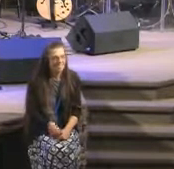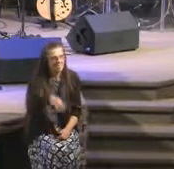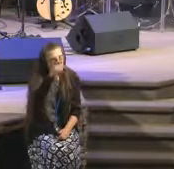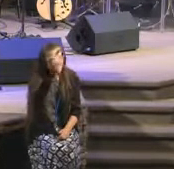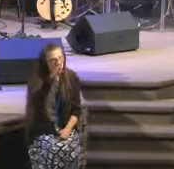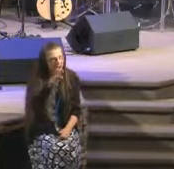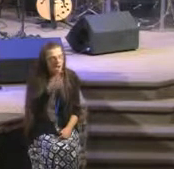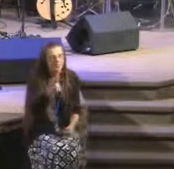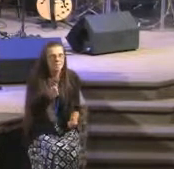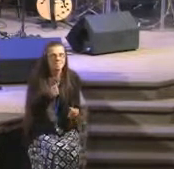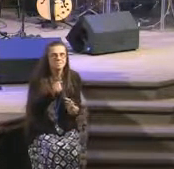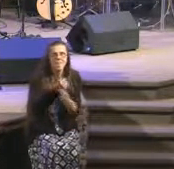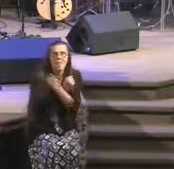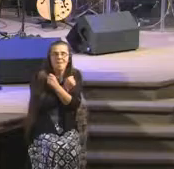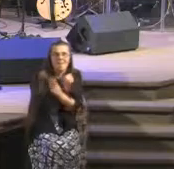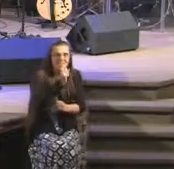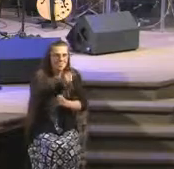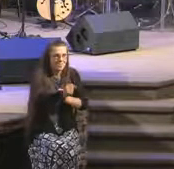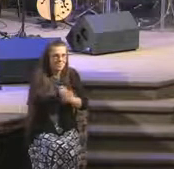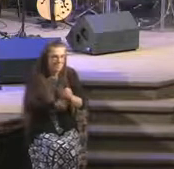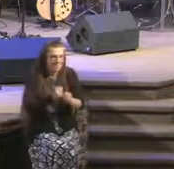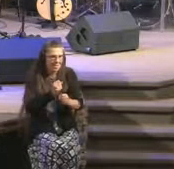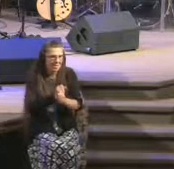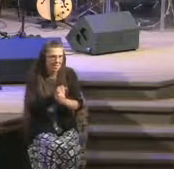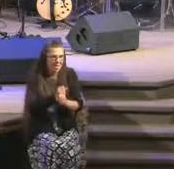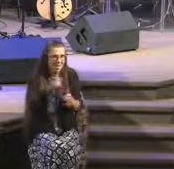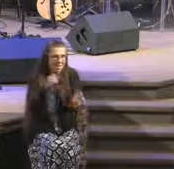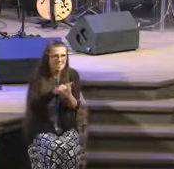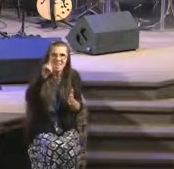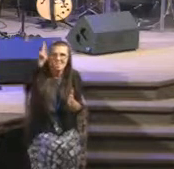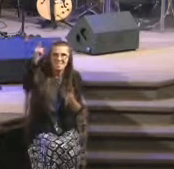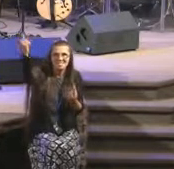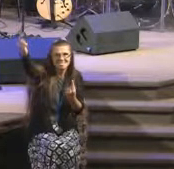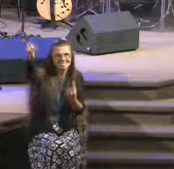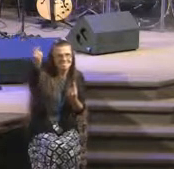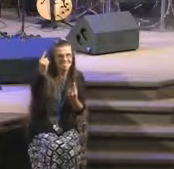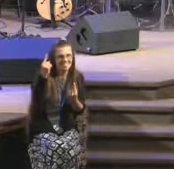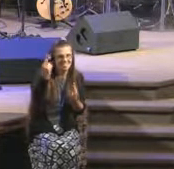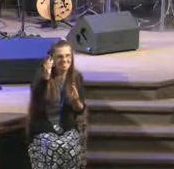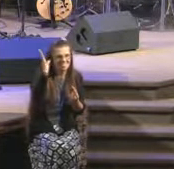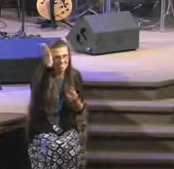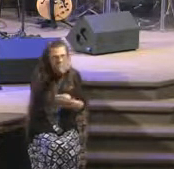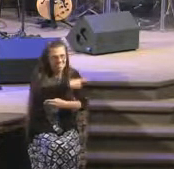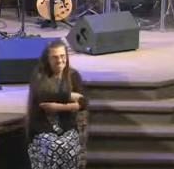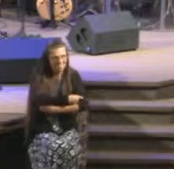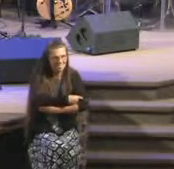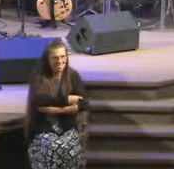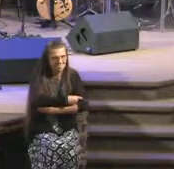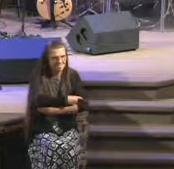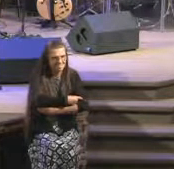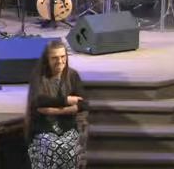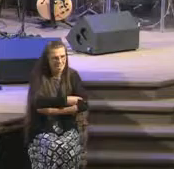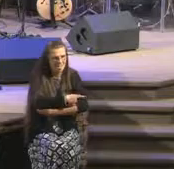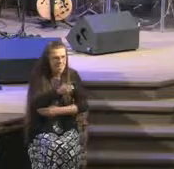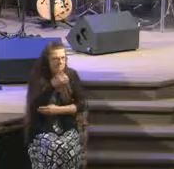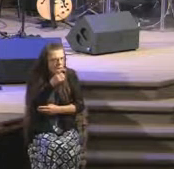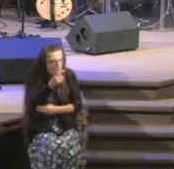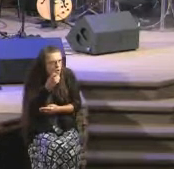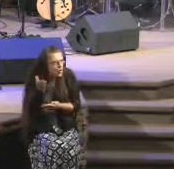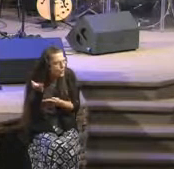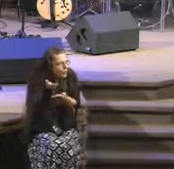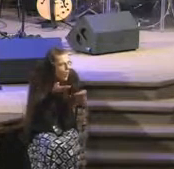God so loved the world that he gave his only begotten son, John 3:16, that